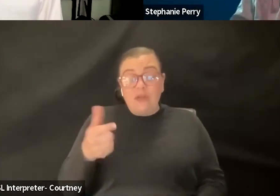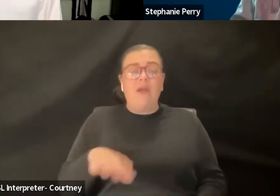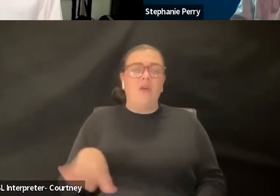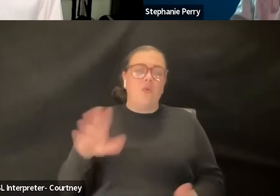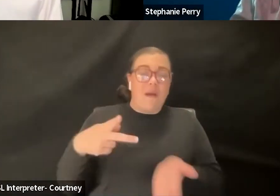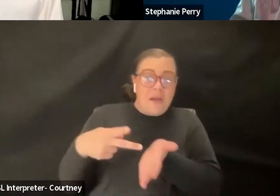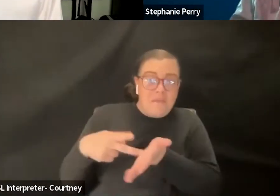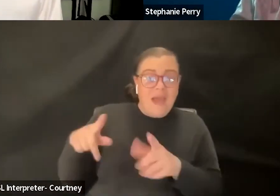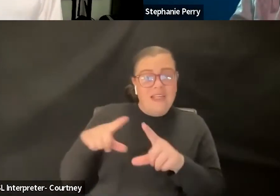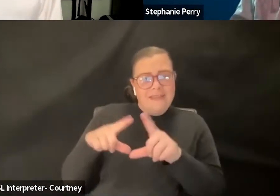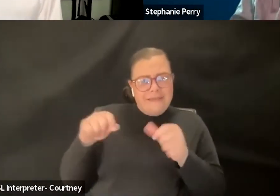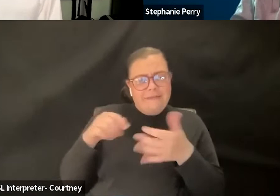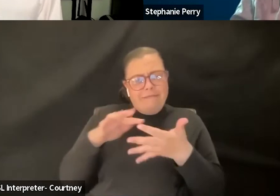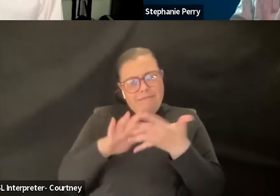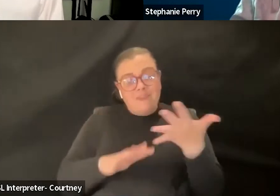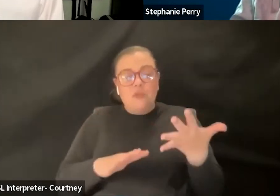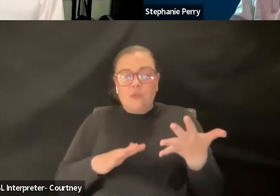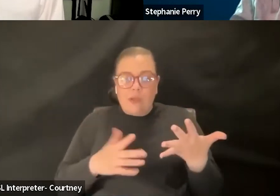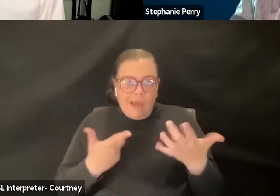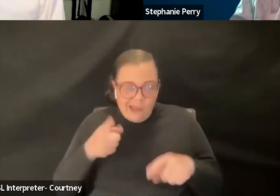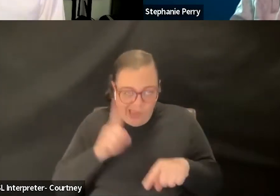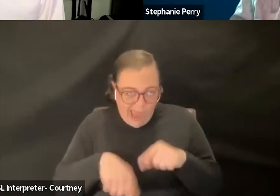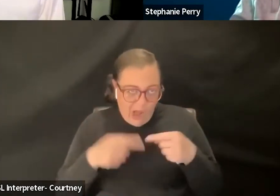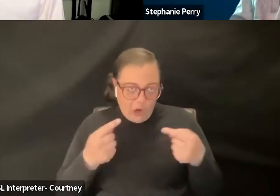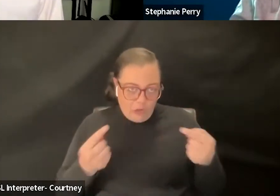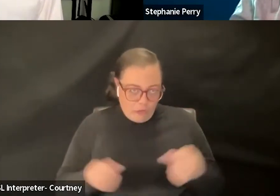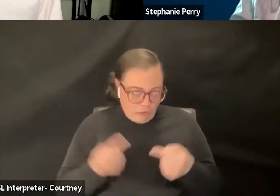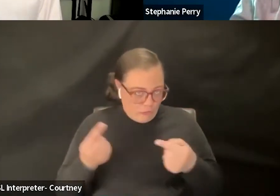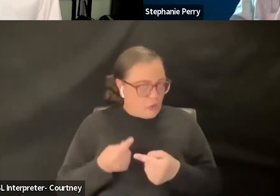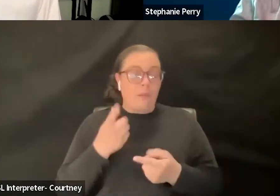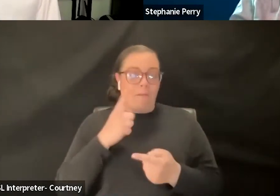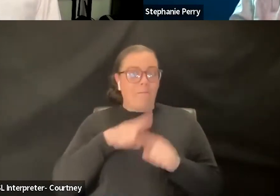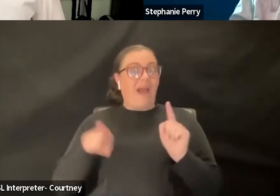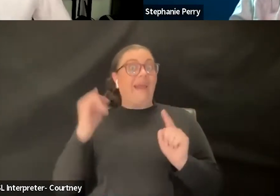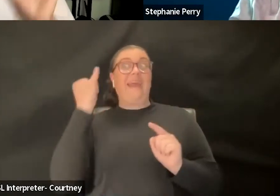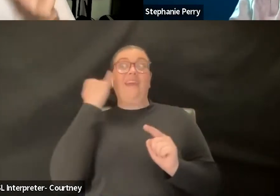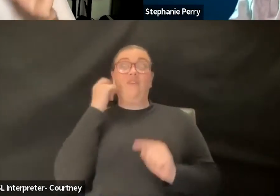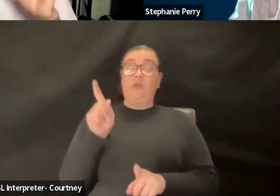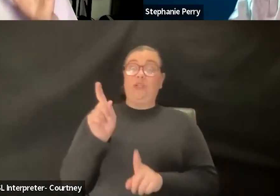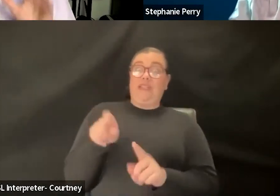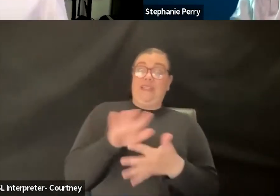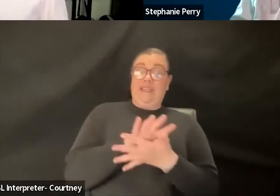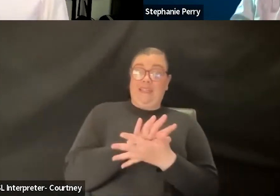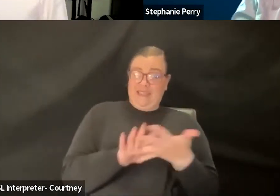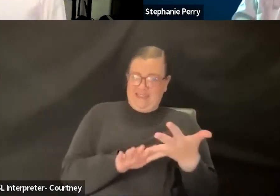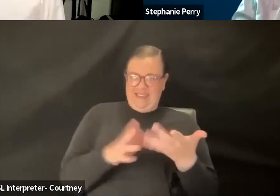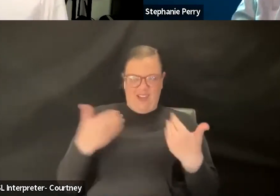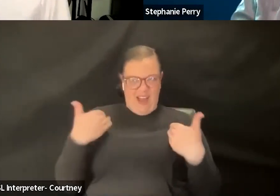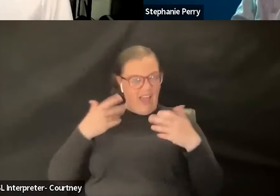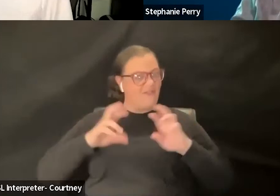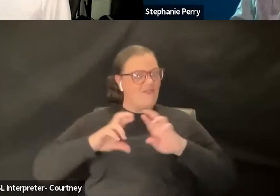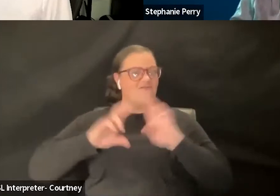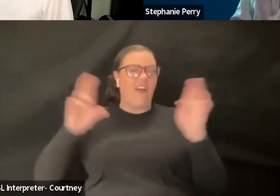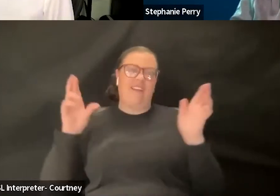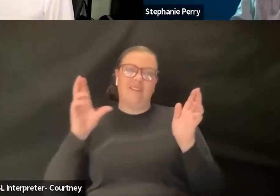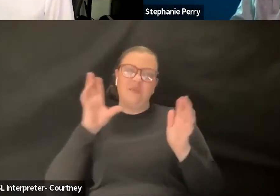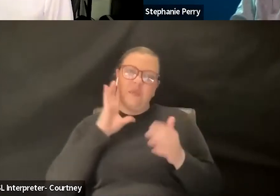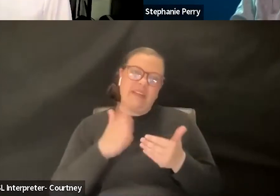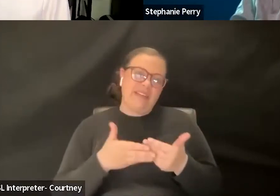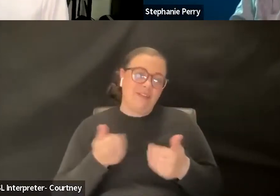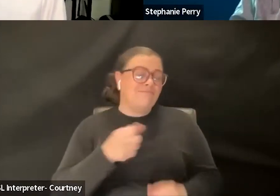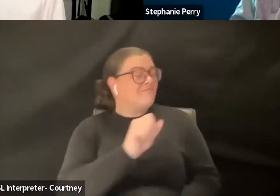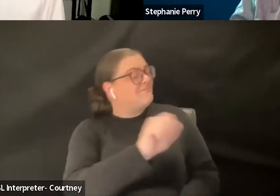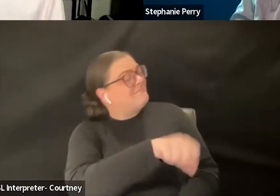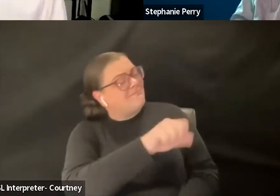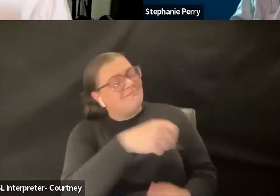positive things. Hopefully you won't need it, but if you do, makes everything so much easier. I couldn't agree more. It's right at your Yeah. fingertips,